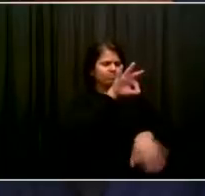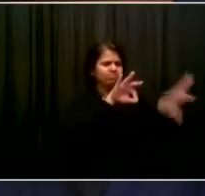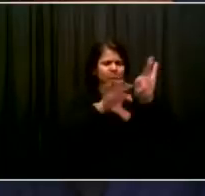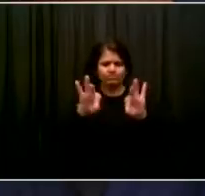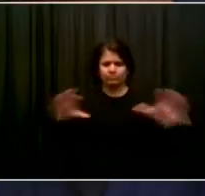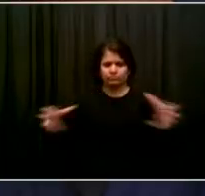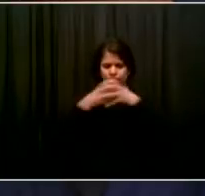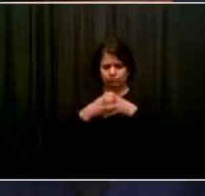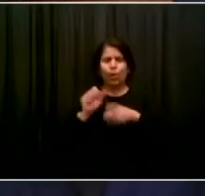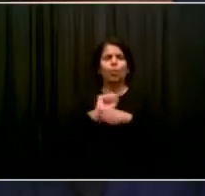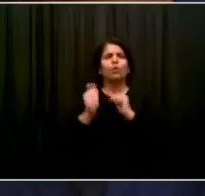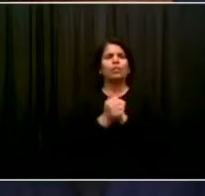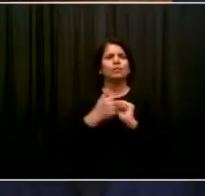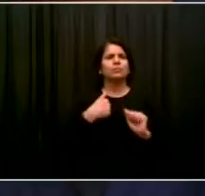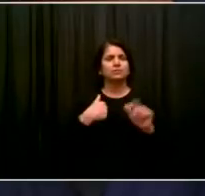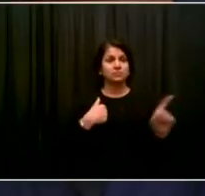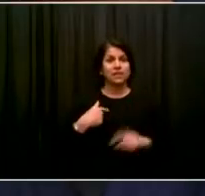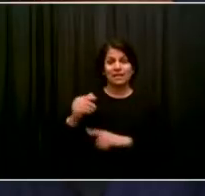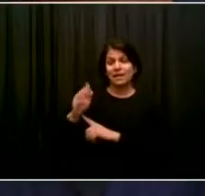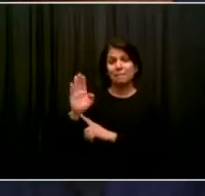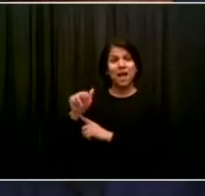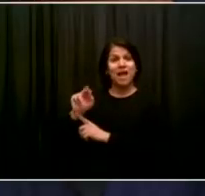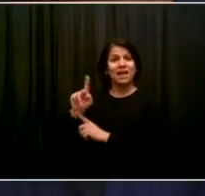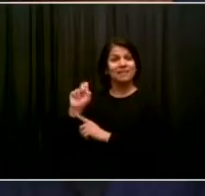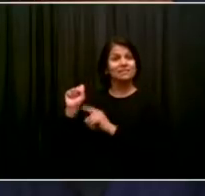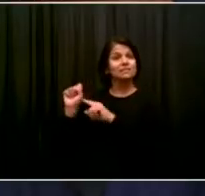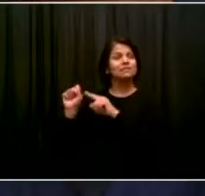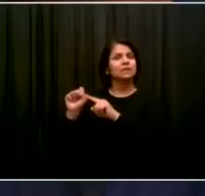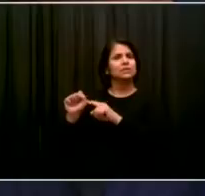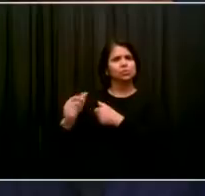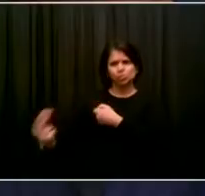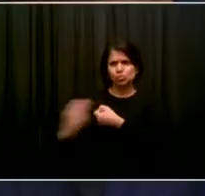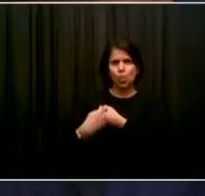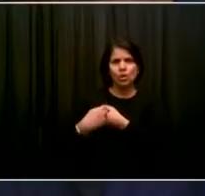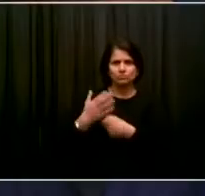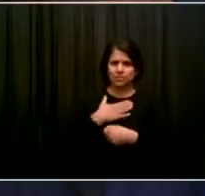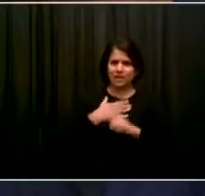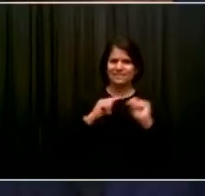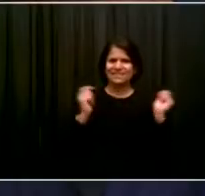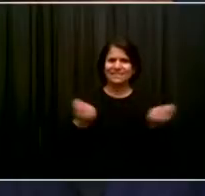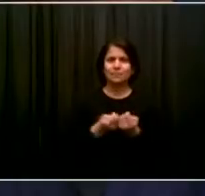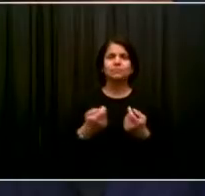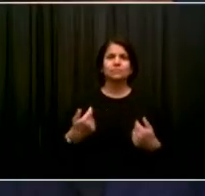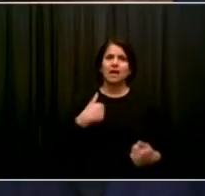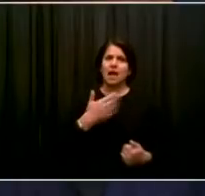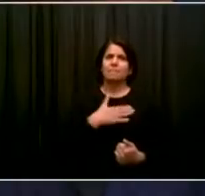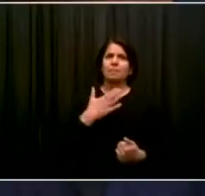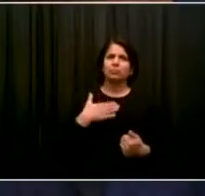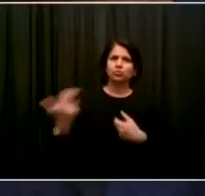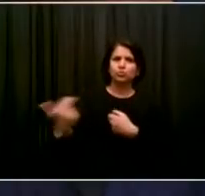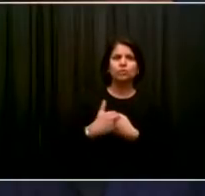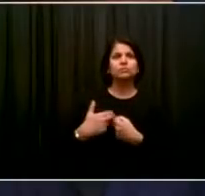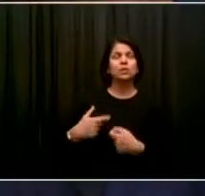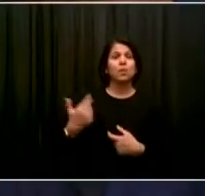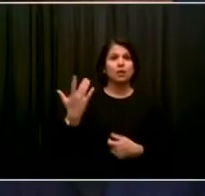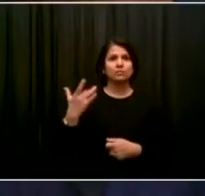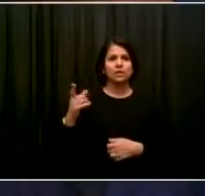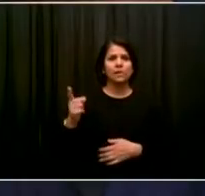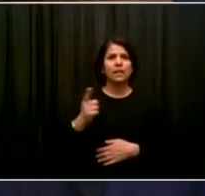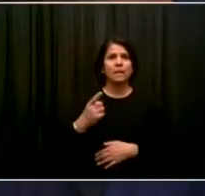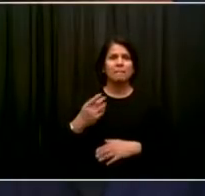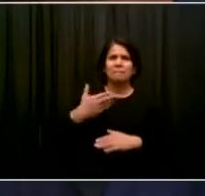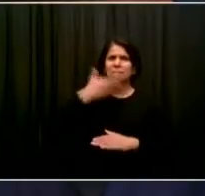I'm happy of the team, and that is my response to that. He's the best person to assist me